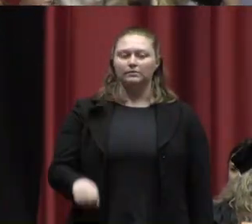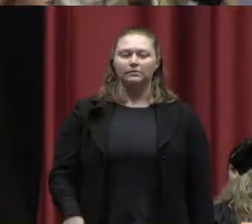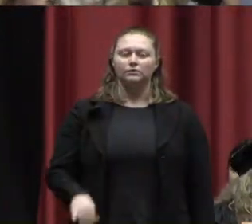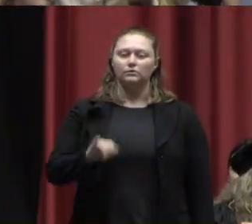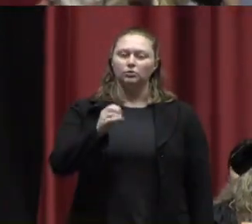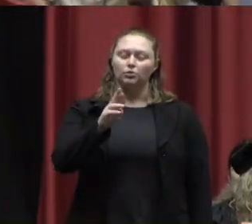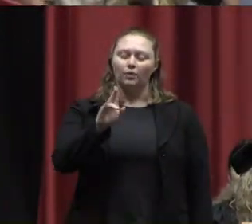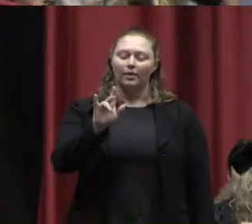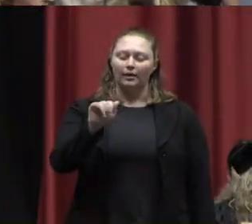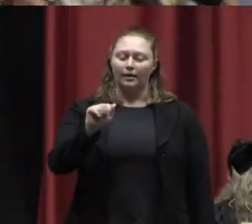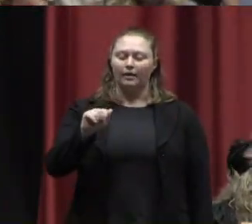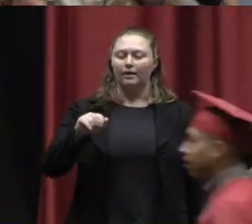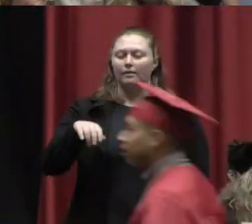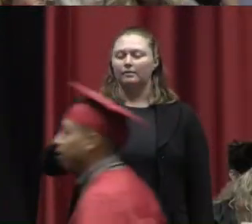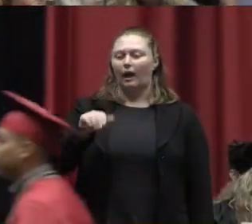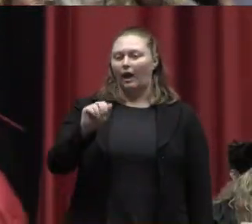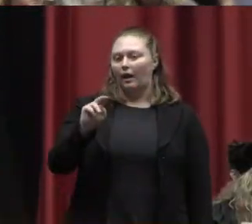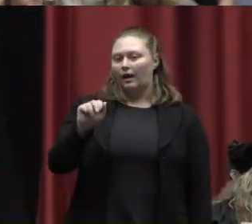Ahmad Owis.